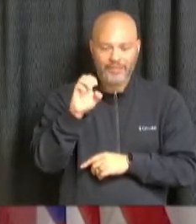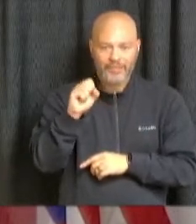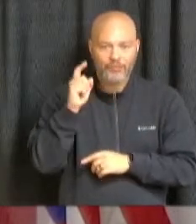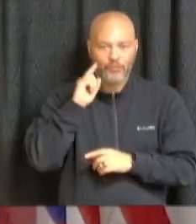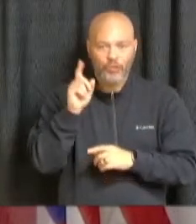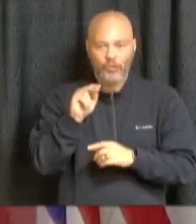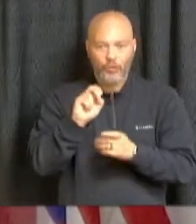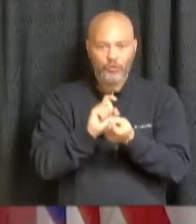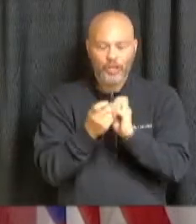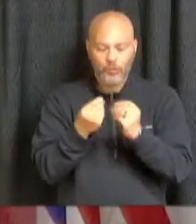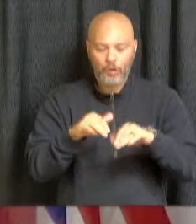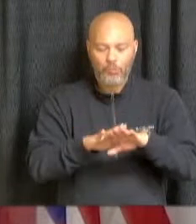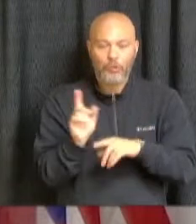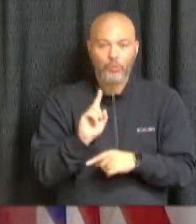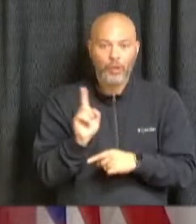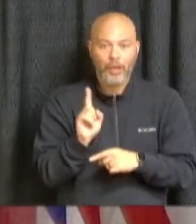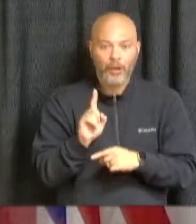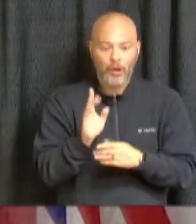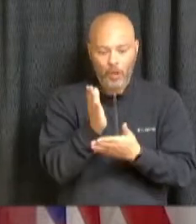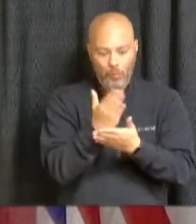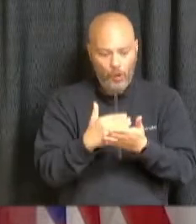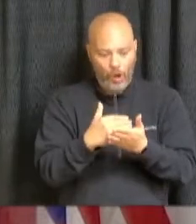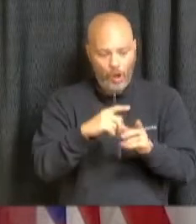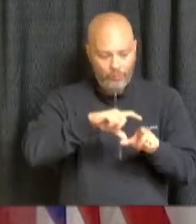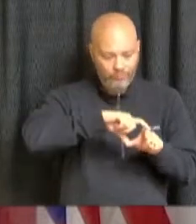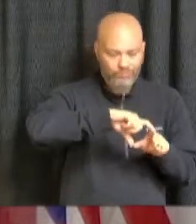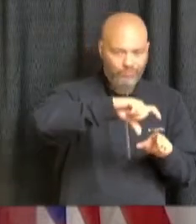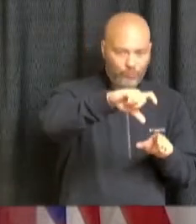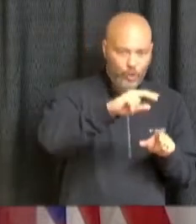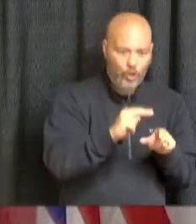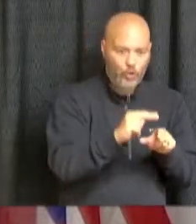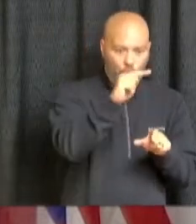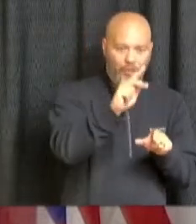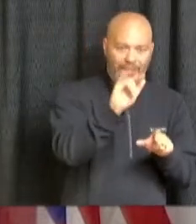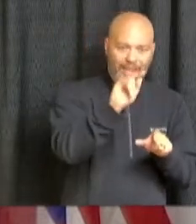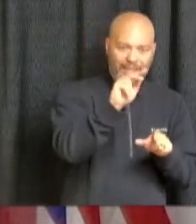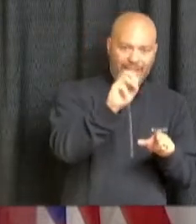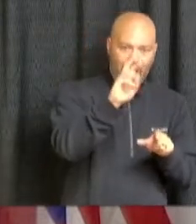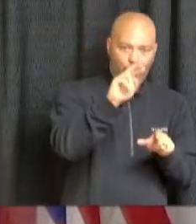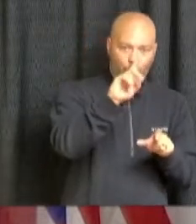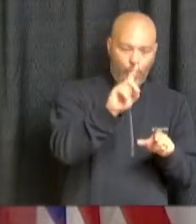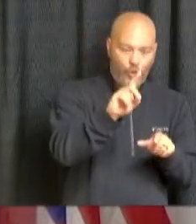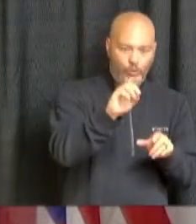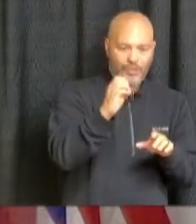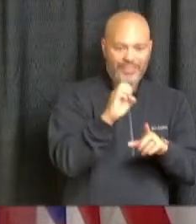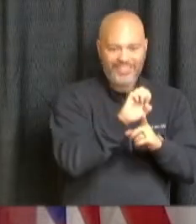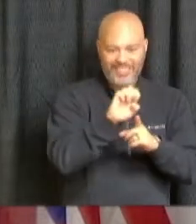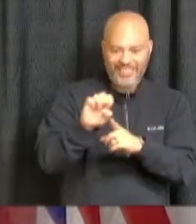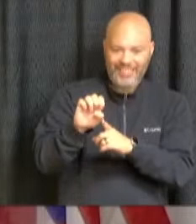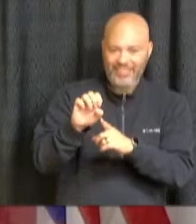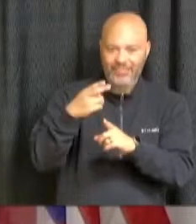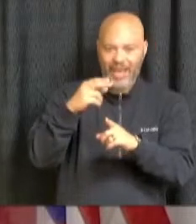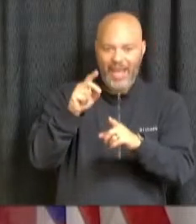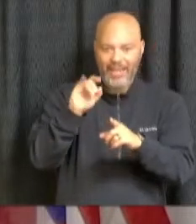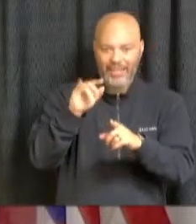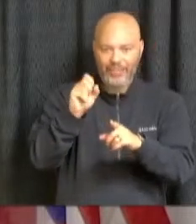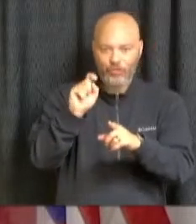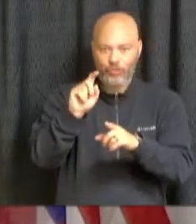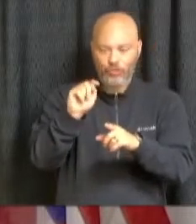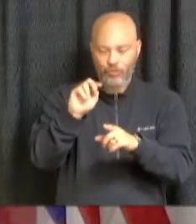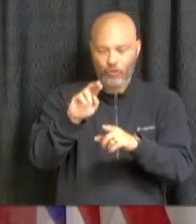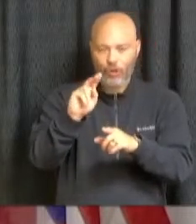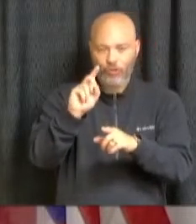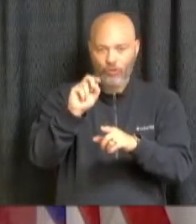zone change on property located at a portion of a tract located north of Tinytown Road, east of the Haddington Drive Street